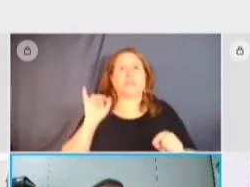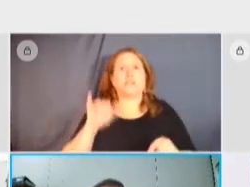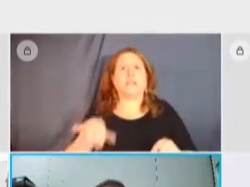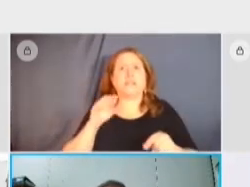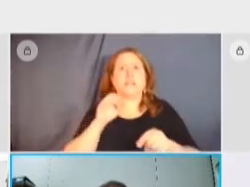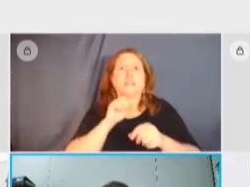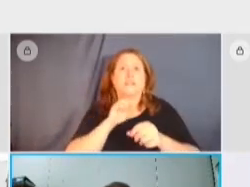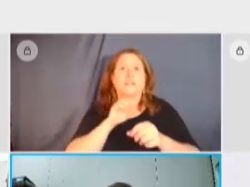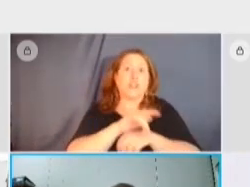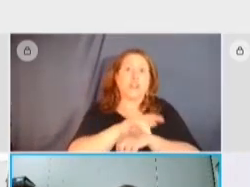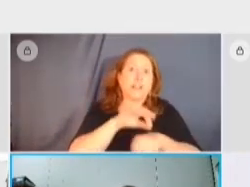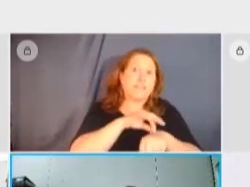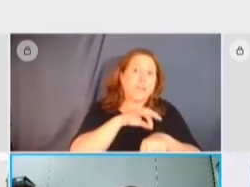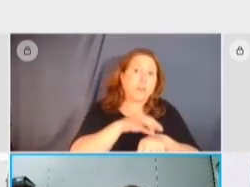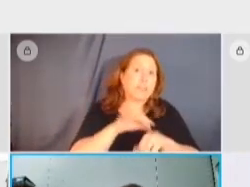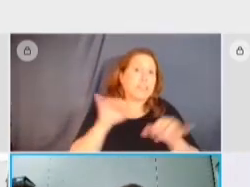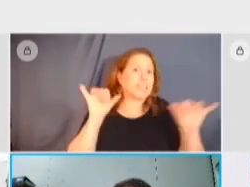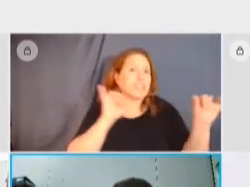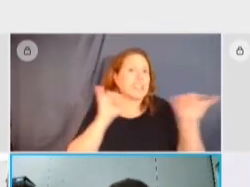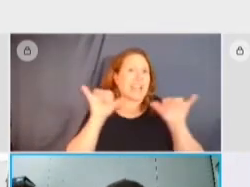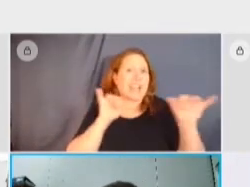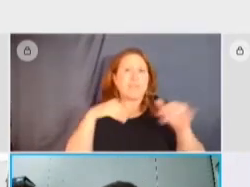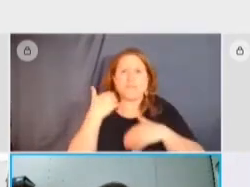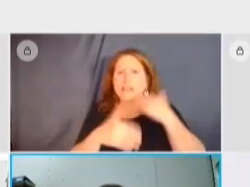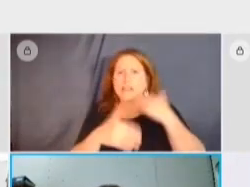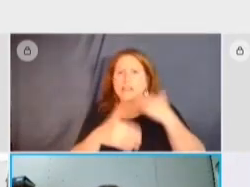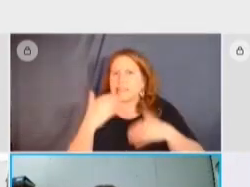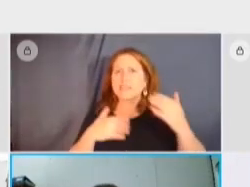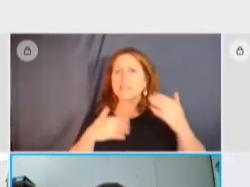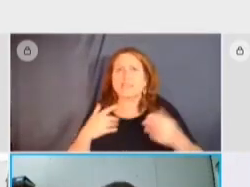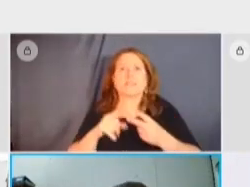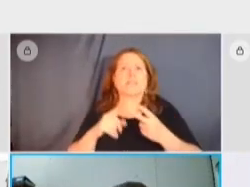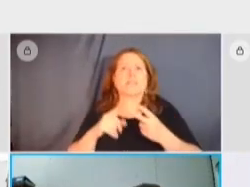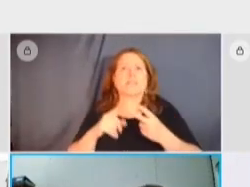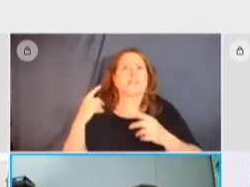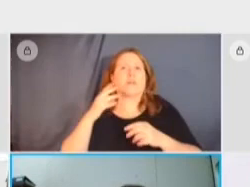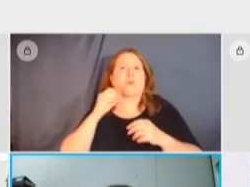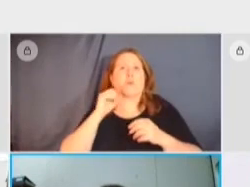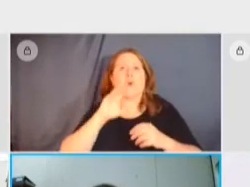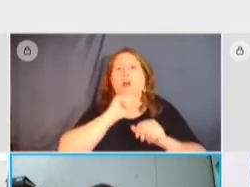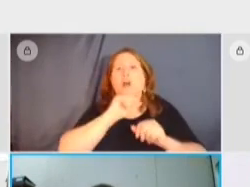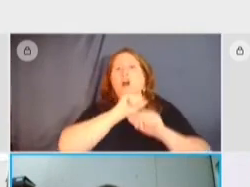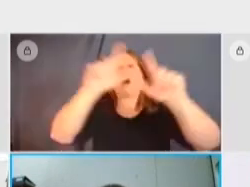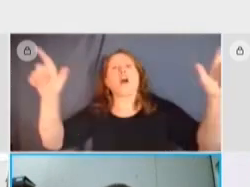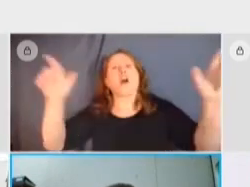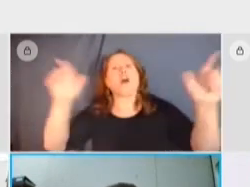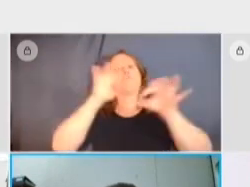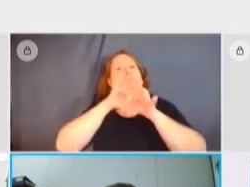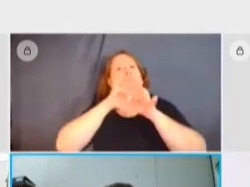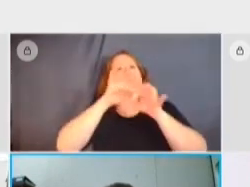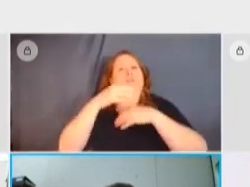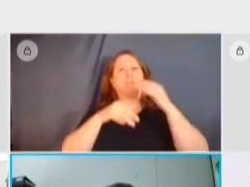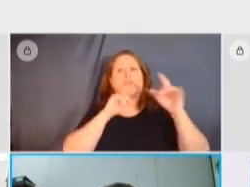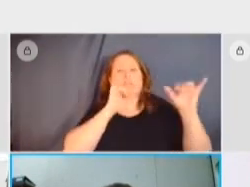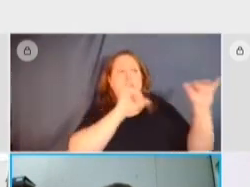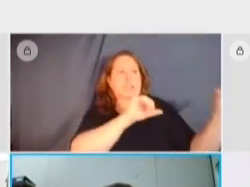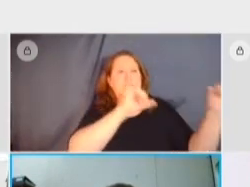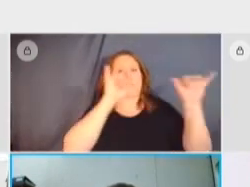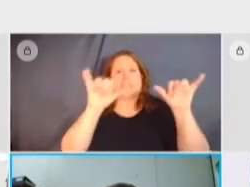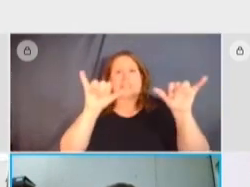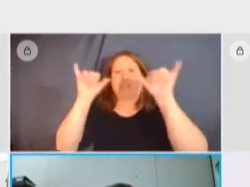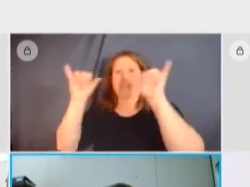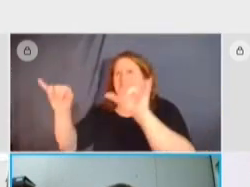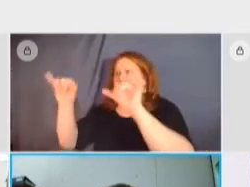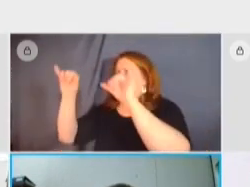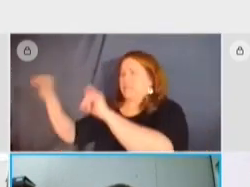Any other besides paper ballots? Yeah, it does go on, but it is somewhat different, obviously, because the voter is actually right there in front of